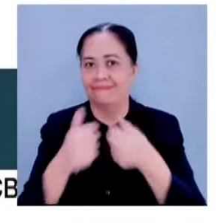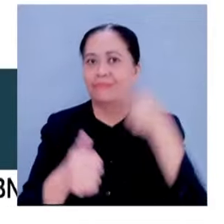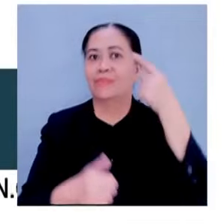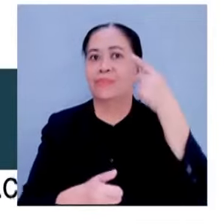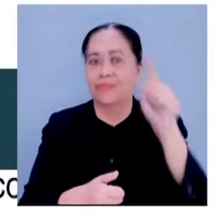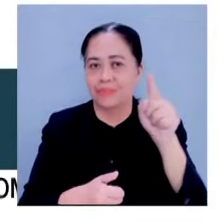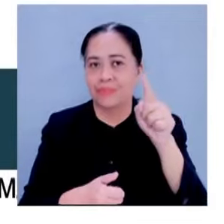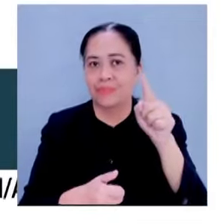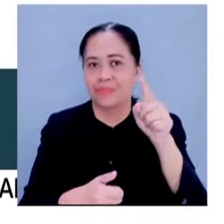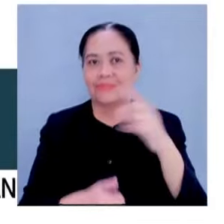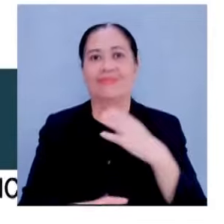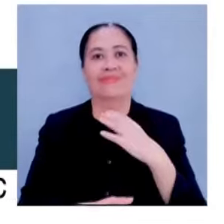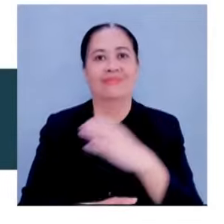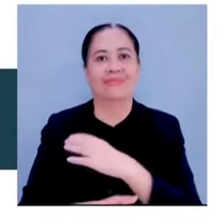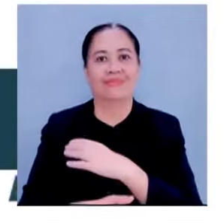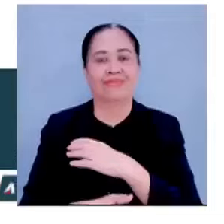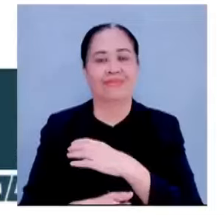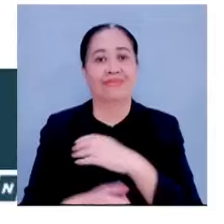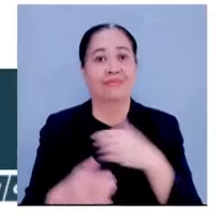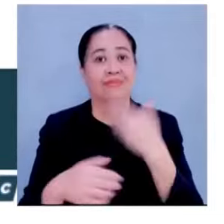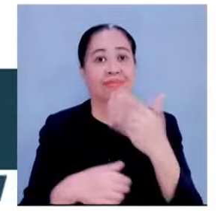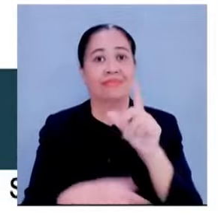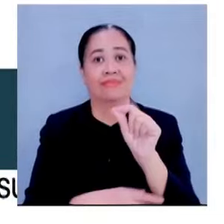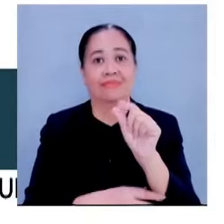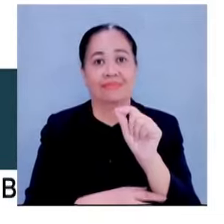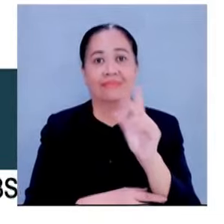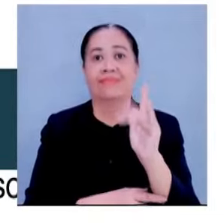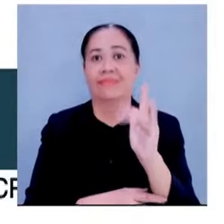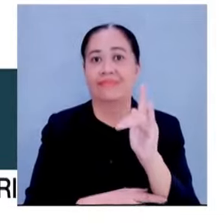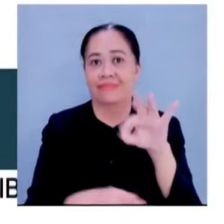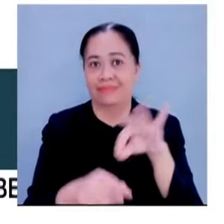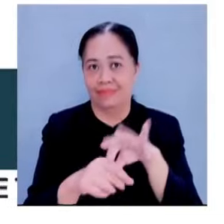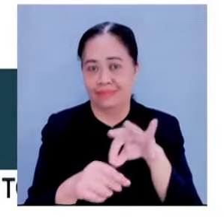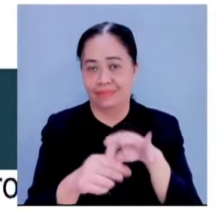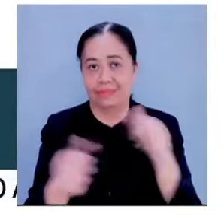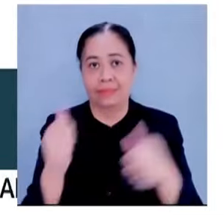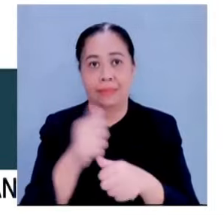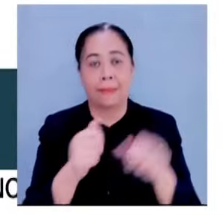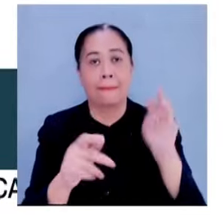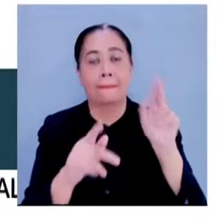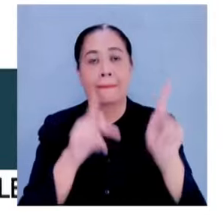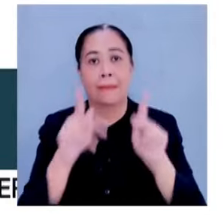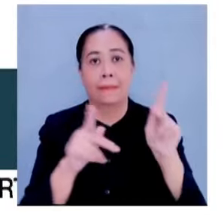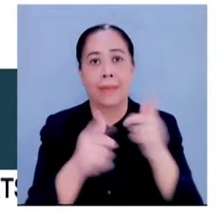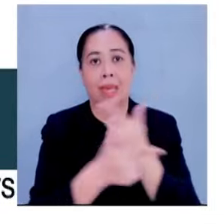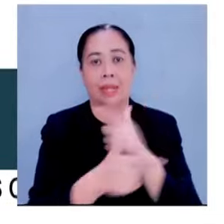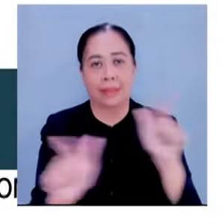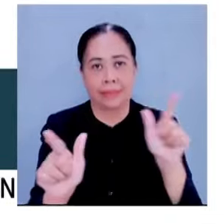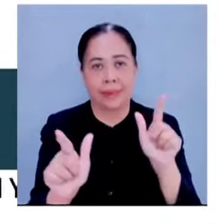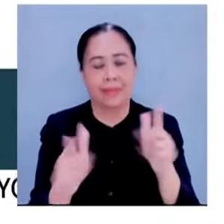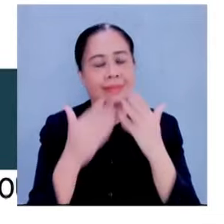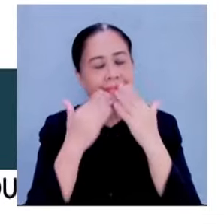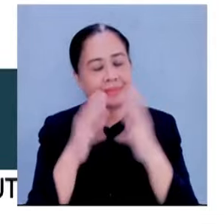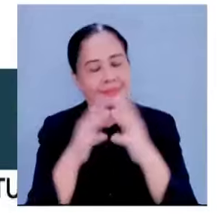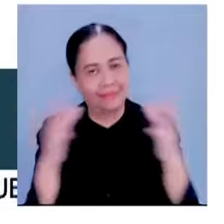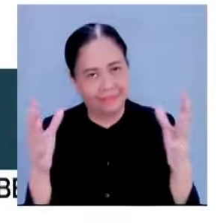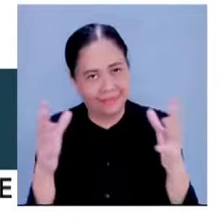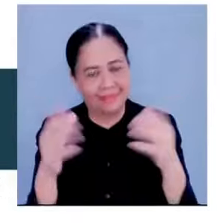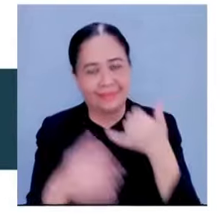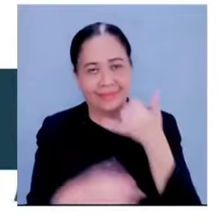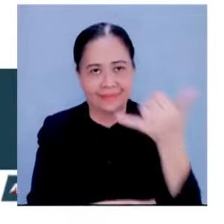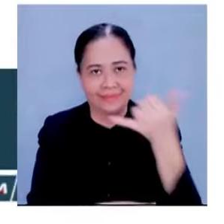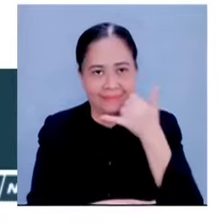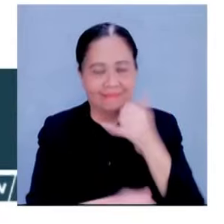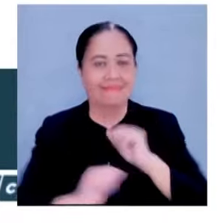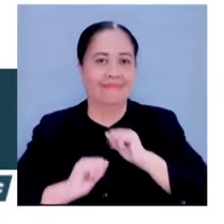a congressional seat come 2025 under the Mamamayang Liberal Party list. Thank you so much for taking our call.